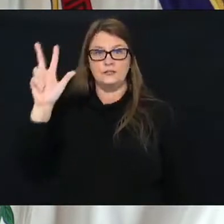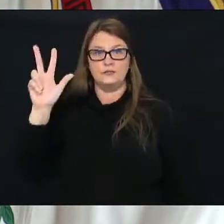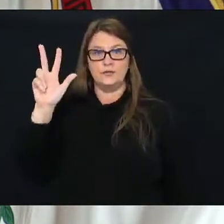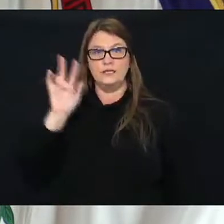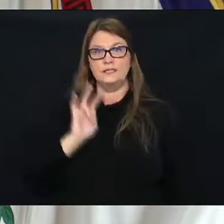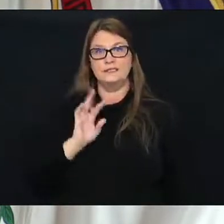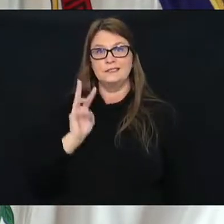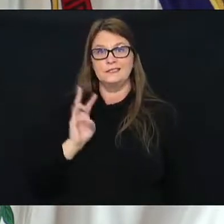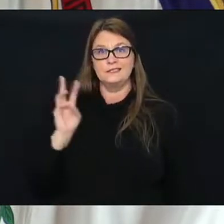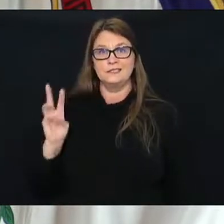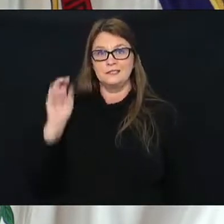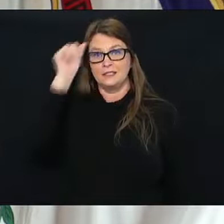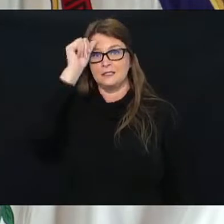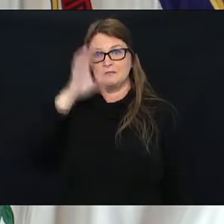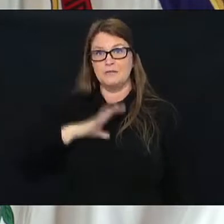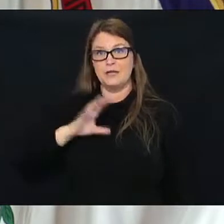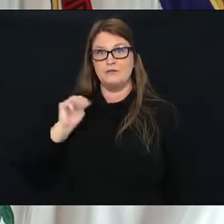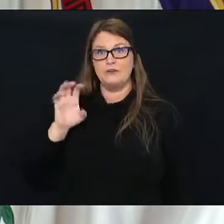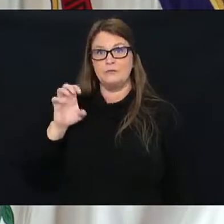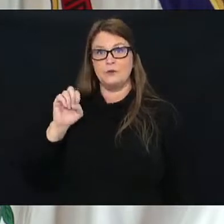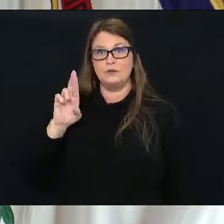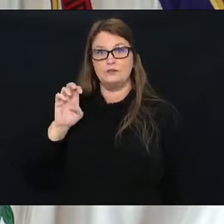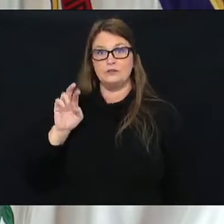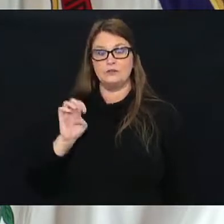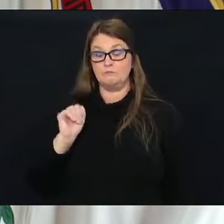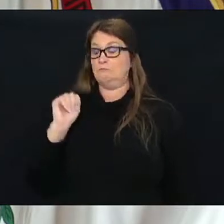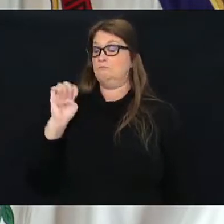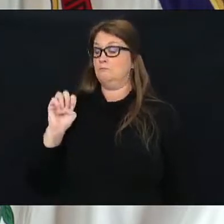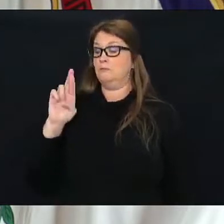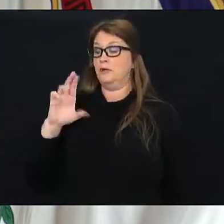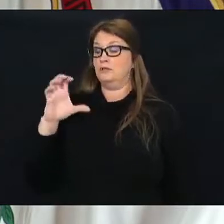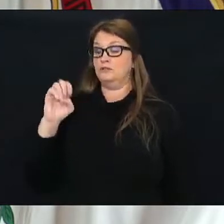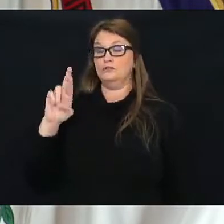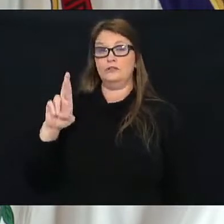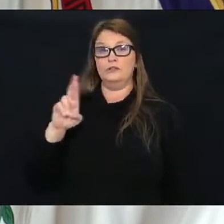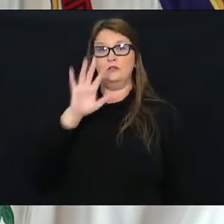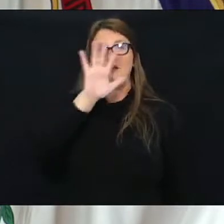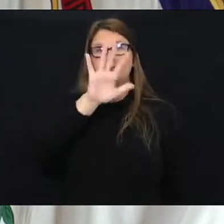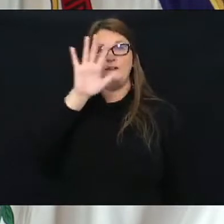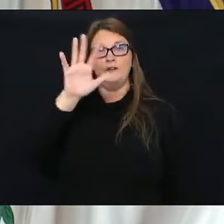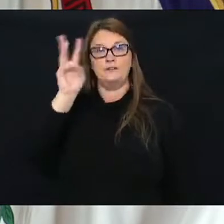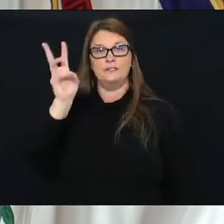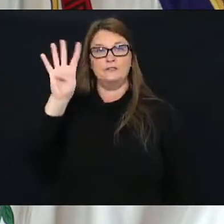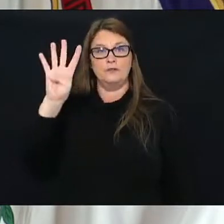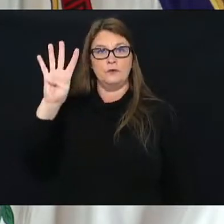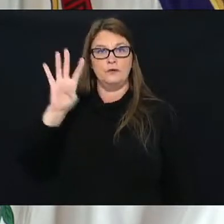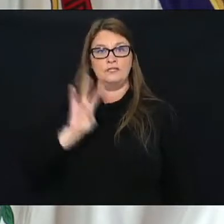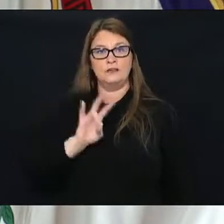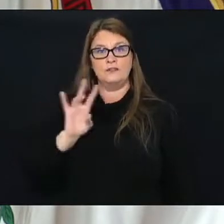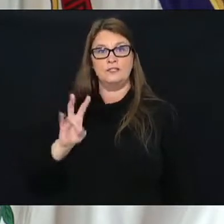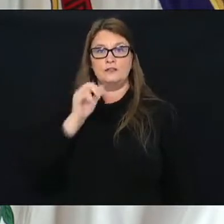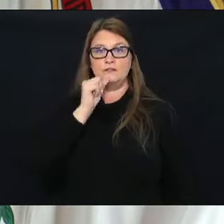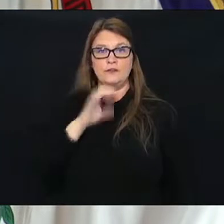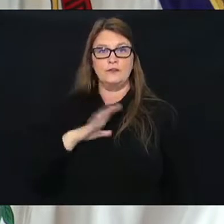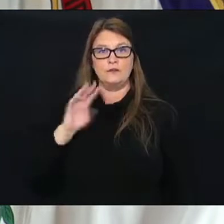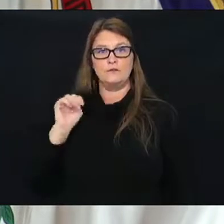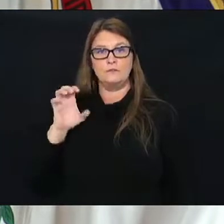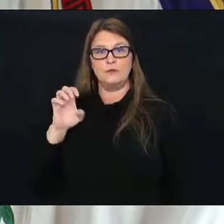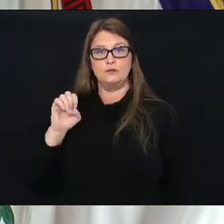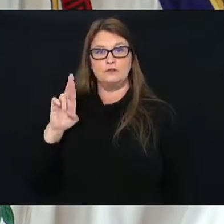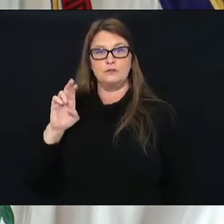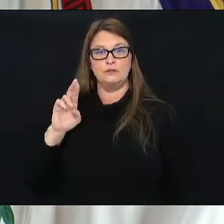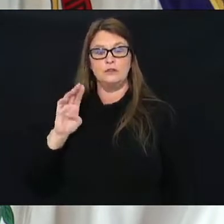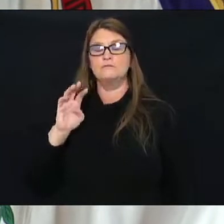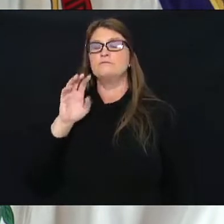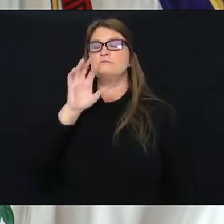a 66-year-old male from Mercer County. The 5,564th death, a 77-year-old female from Mercer County.